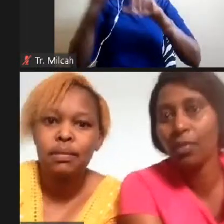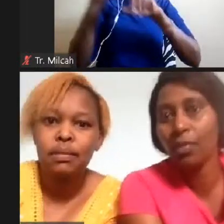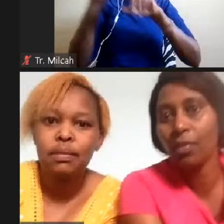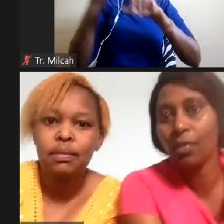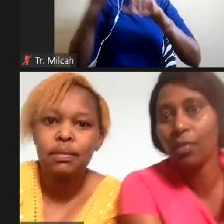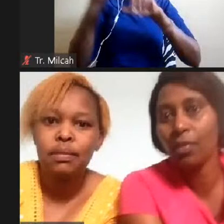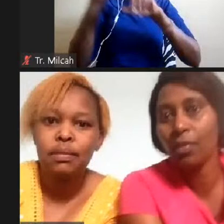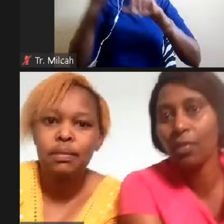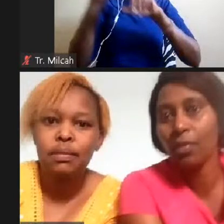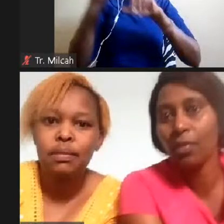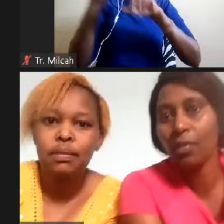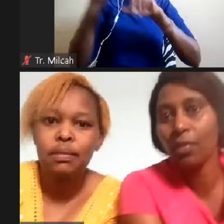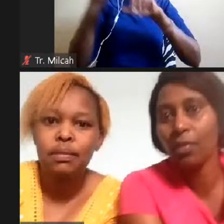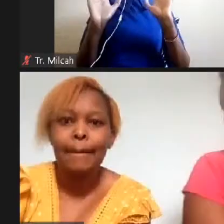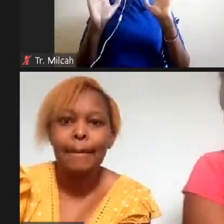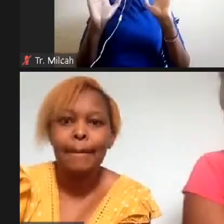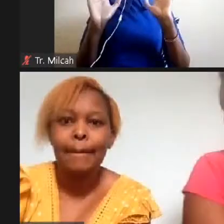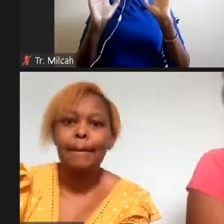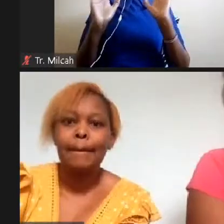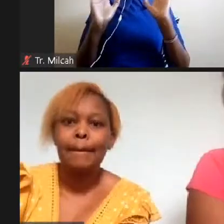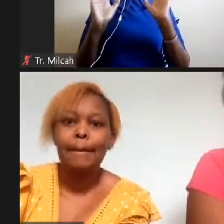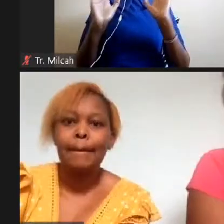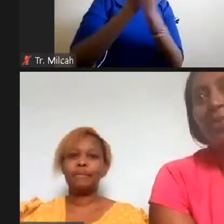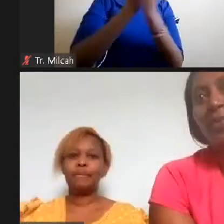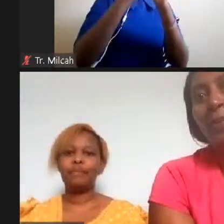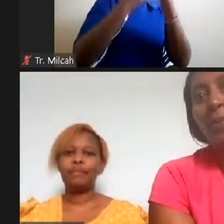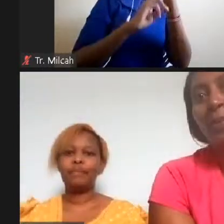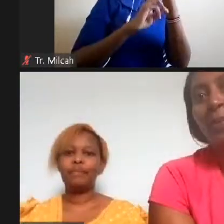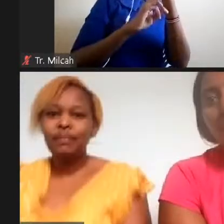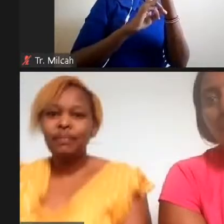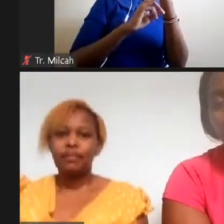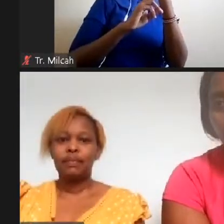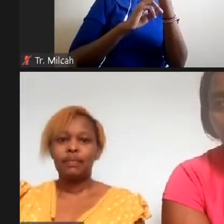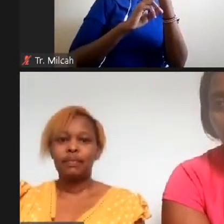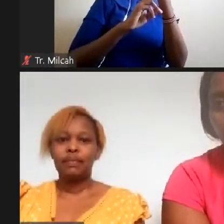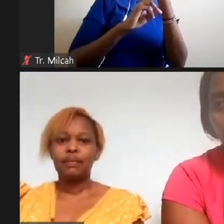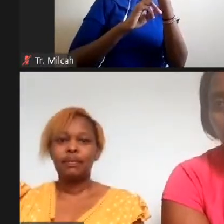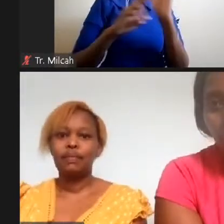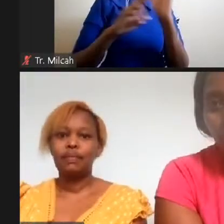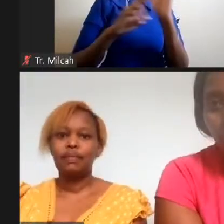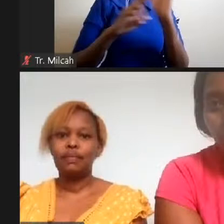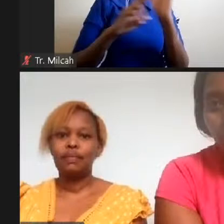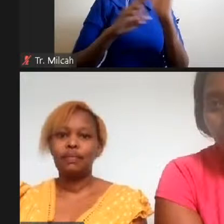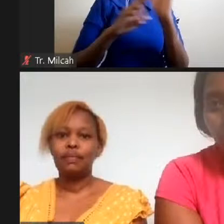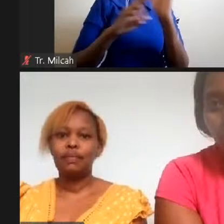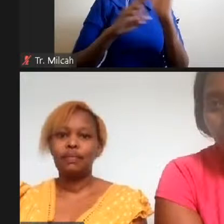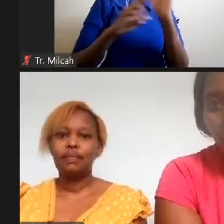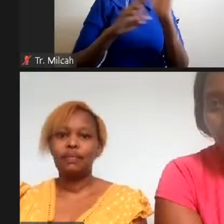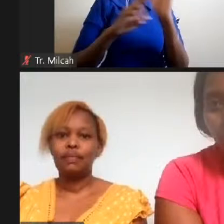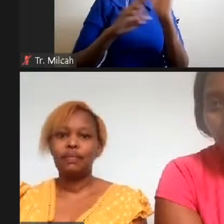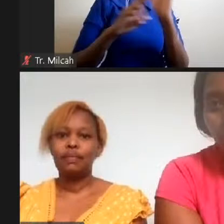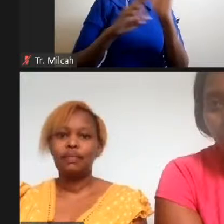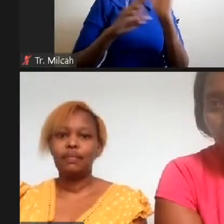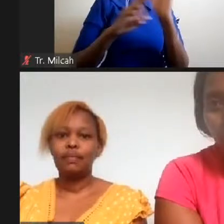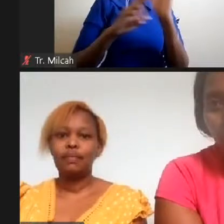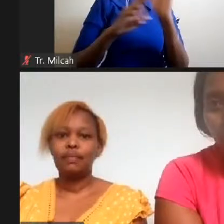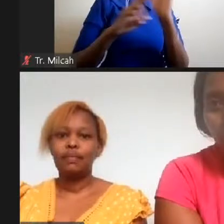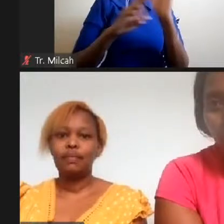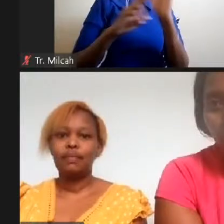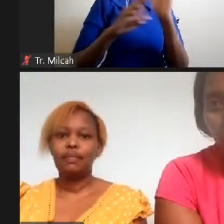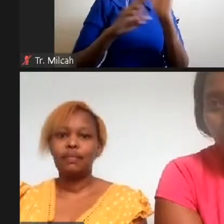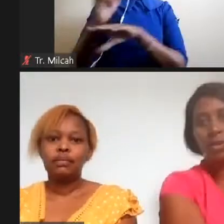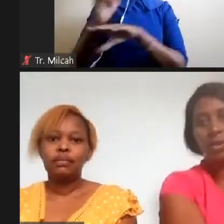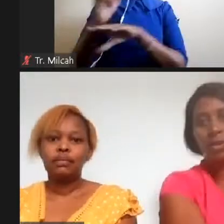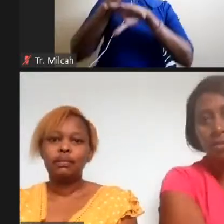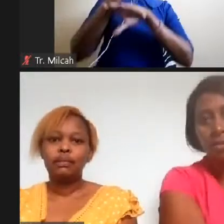the screen time rules that have been set by the parent. And I think that is very, very comforting. So I hope you can go back to these videos step by